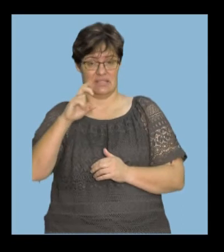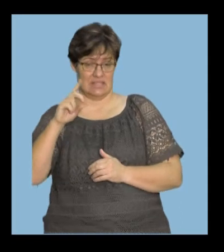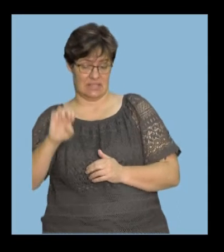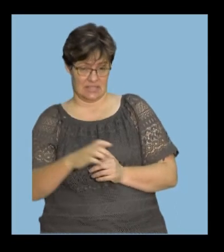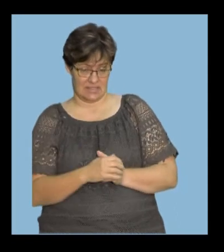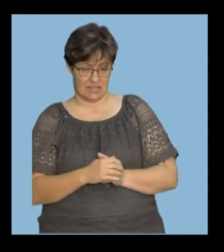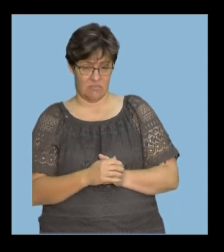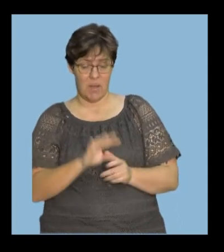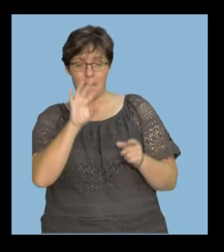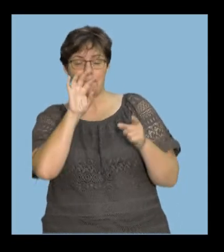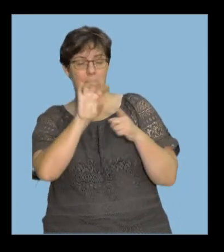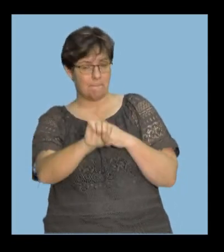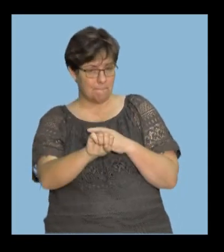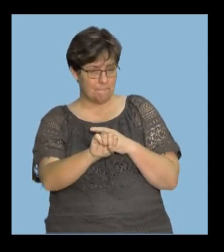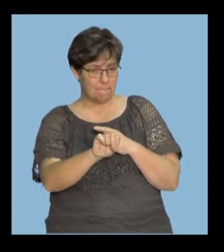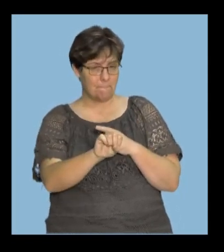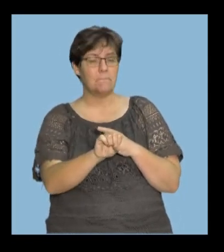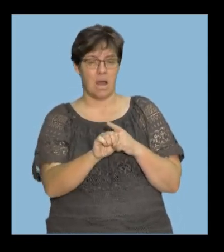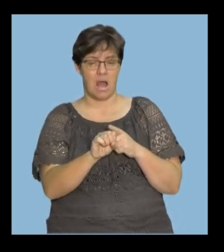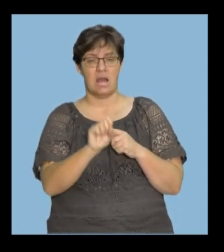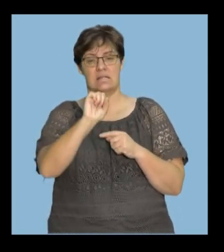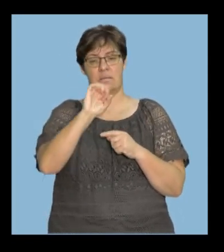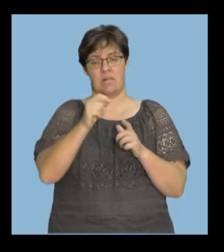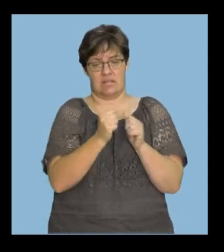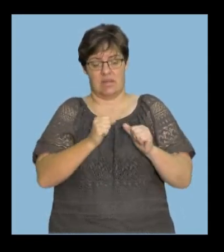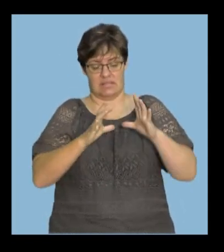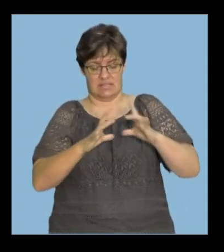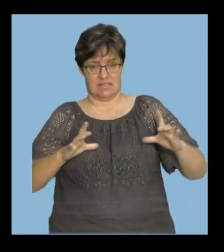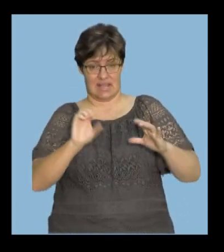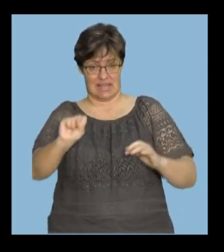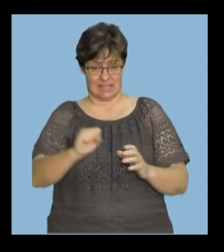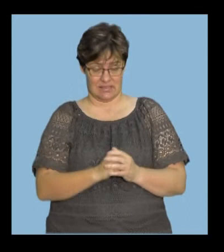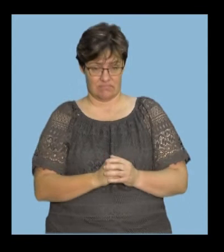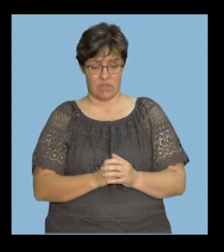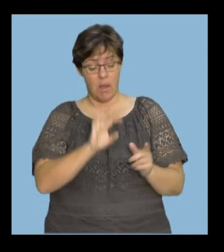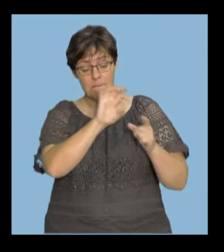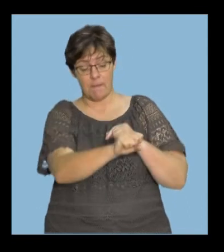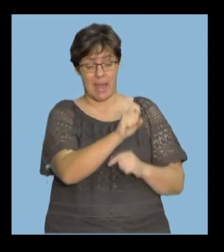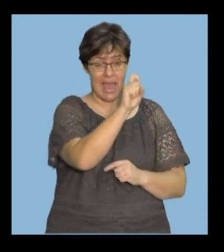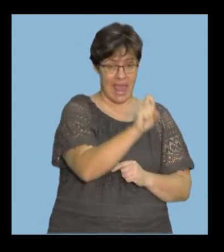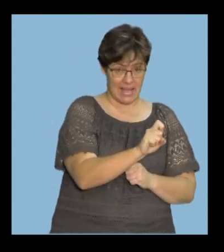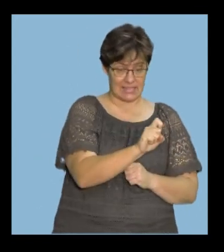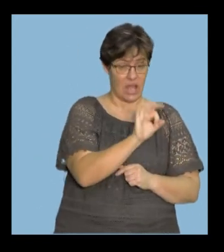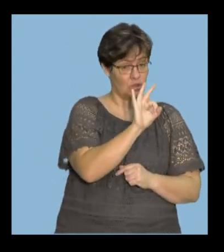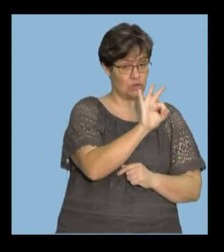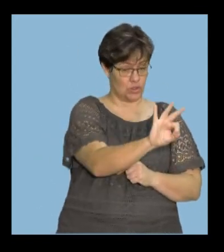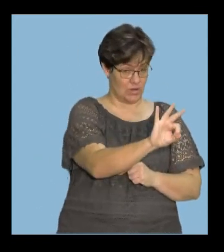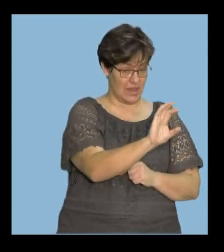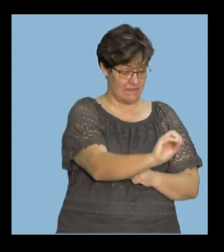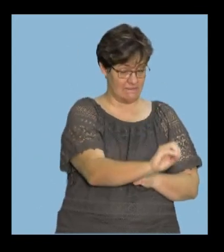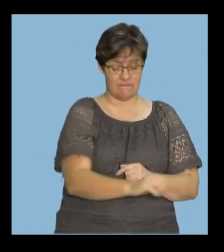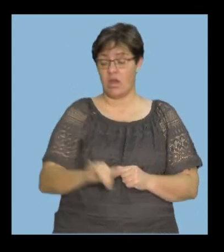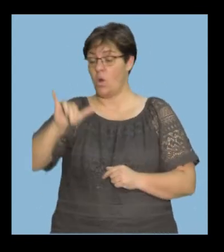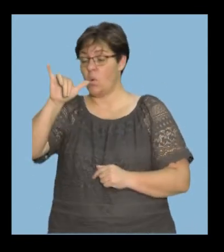alphabet. And we recognize that is in the sample space. We recognize X has got 3 letters in